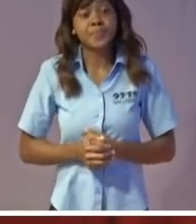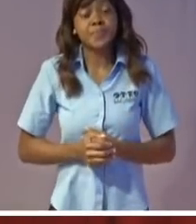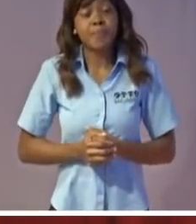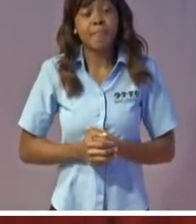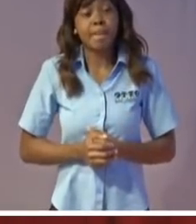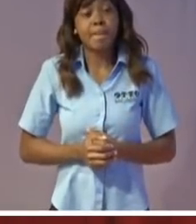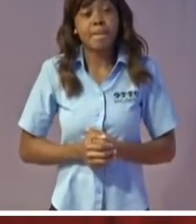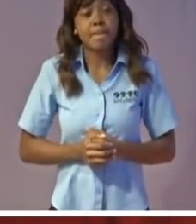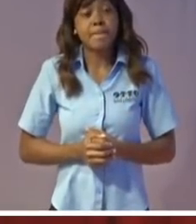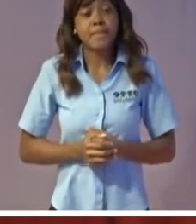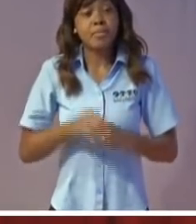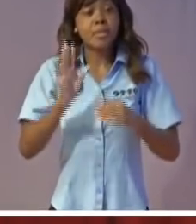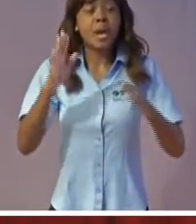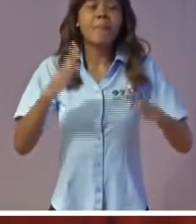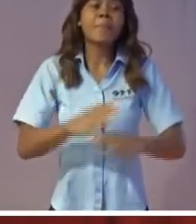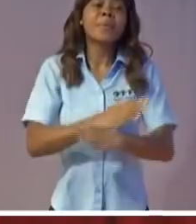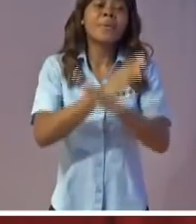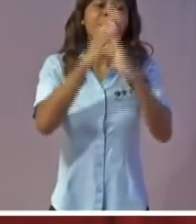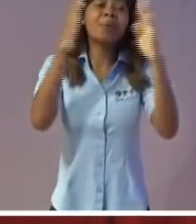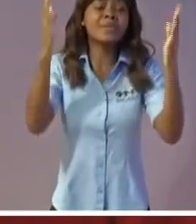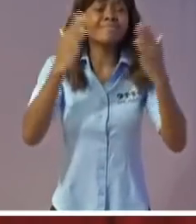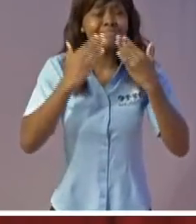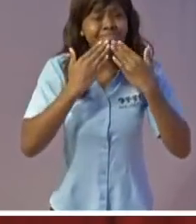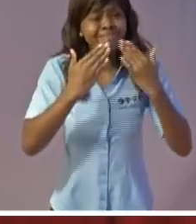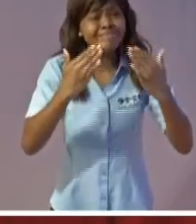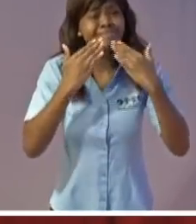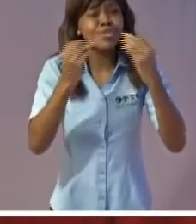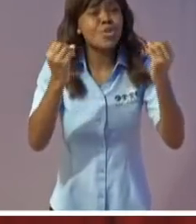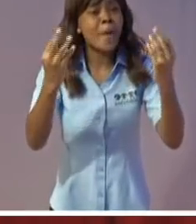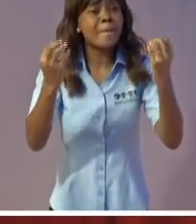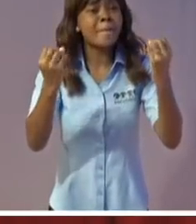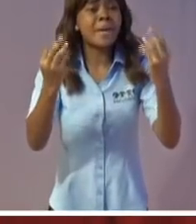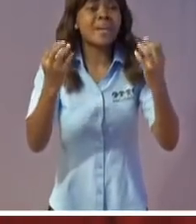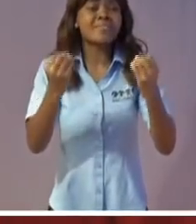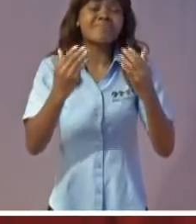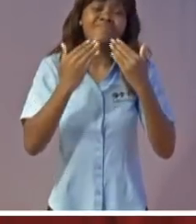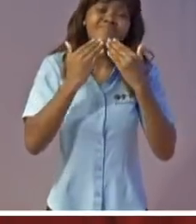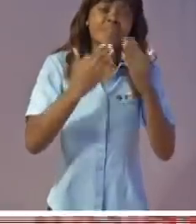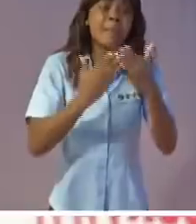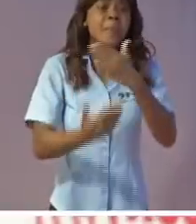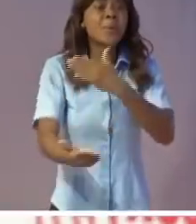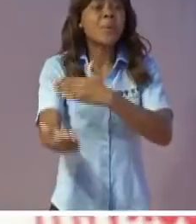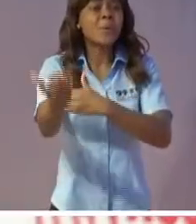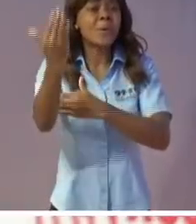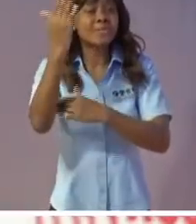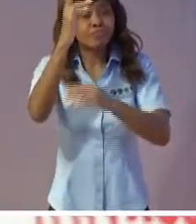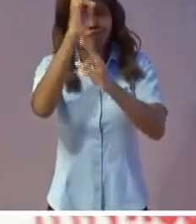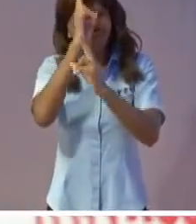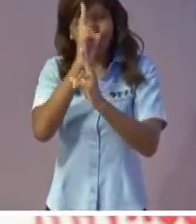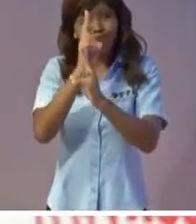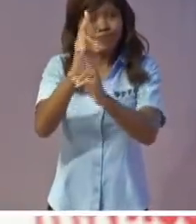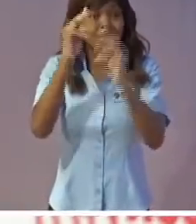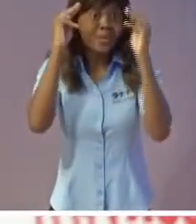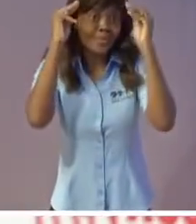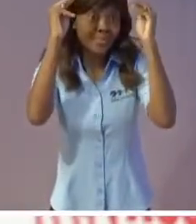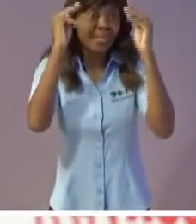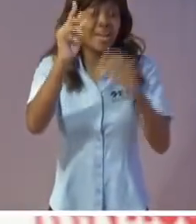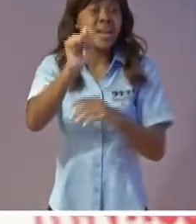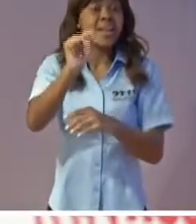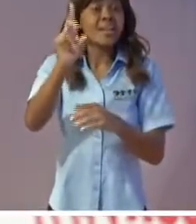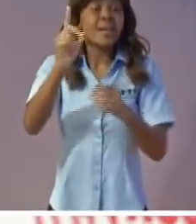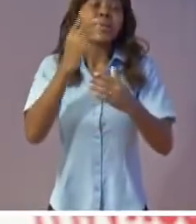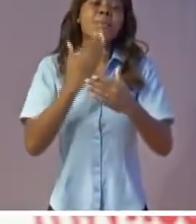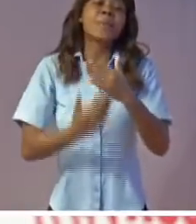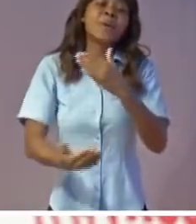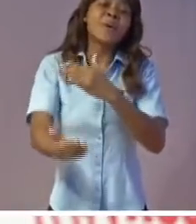Good morning. Thank you very much, Al. Good morning to the Honourable Minister. Good morning to members of the media and